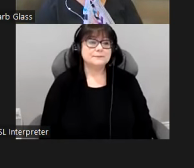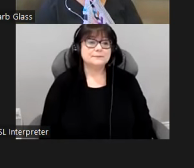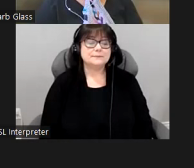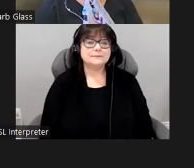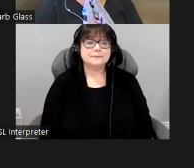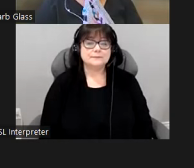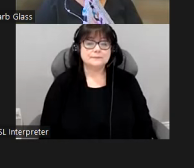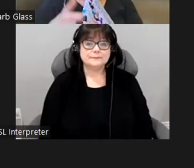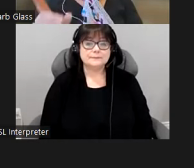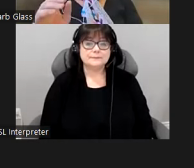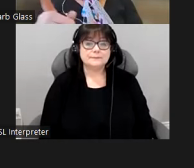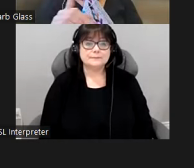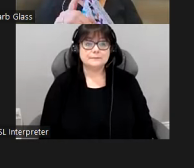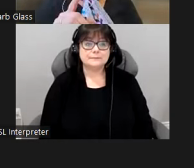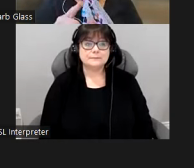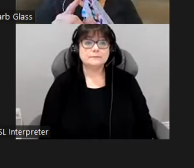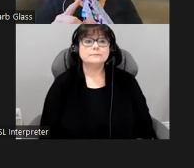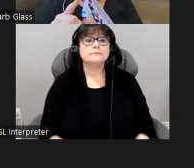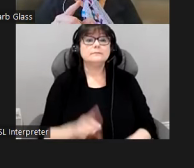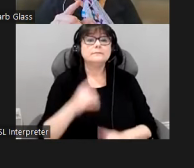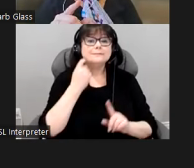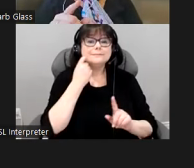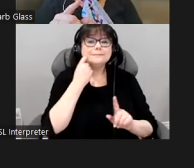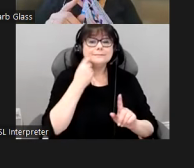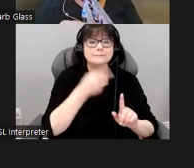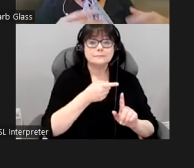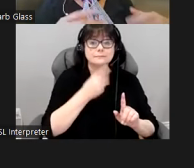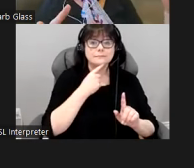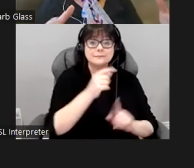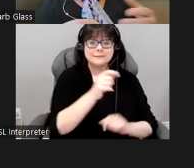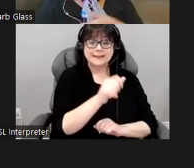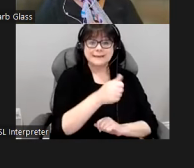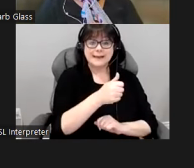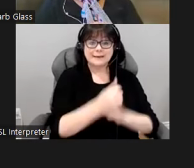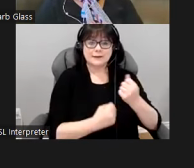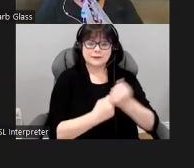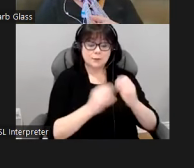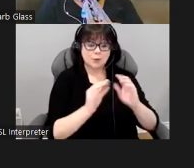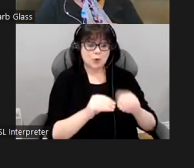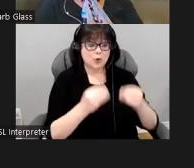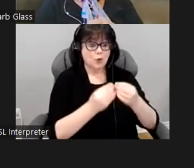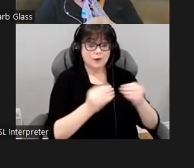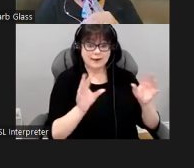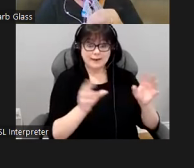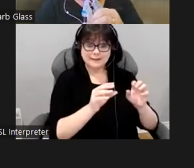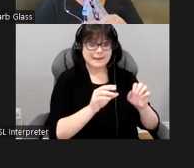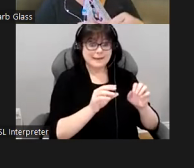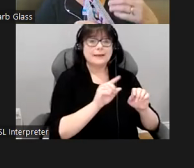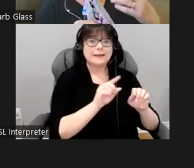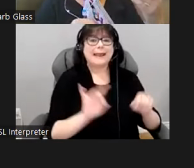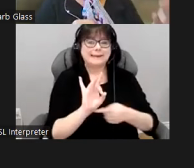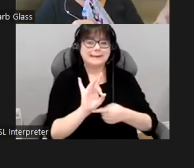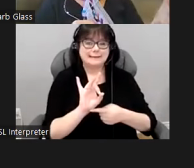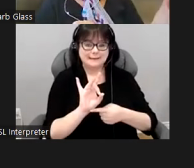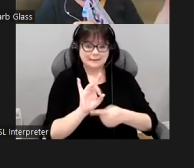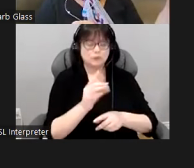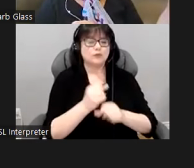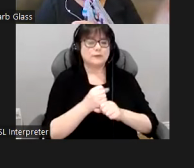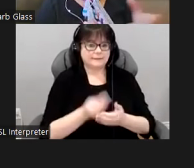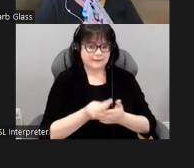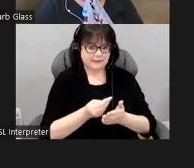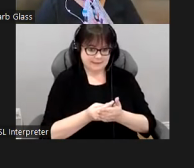So in the last slide, I said 8 of the 10 support organizations got funding to do curriculum resource development. The other